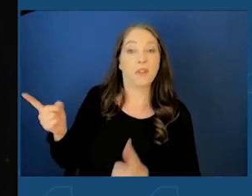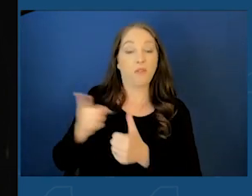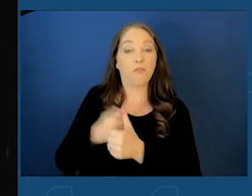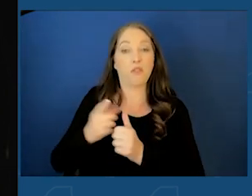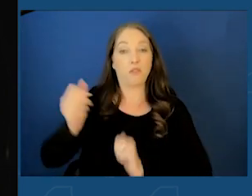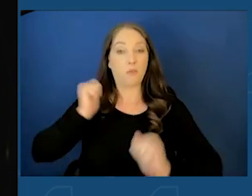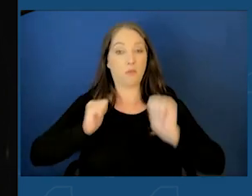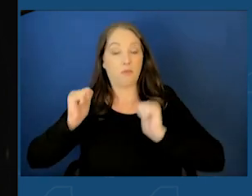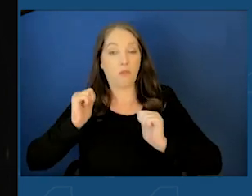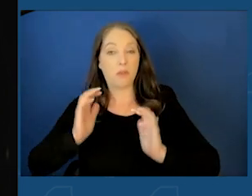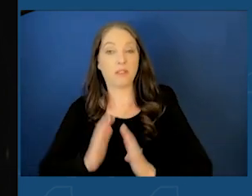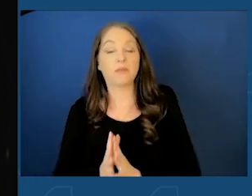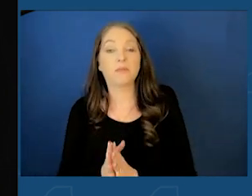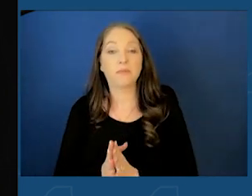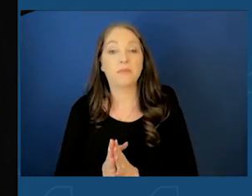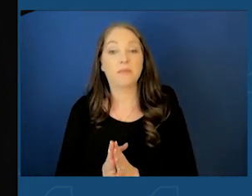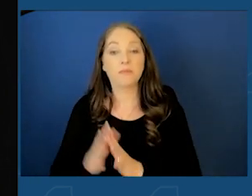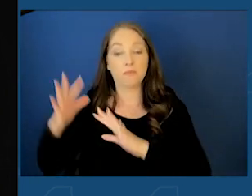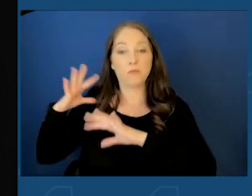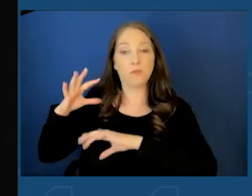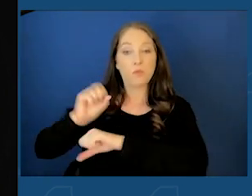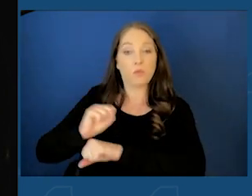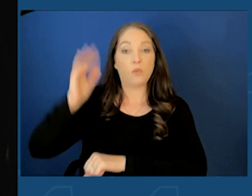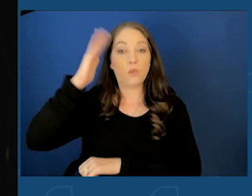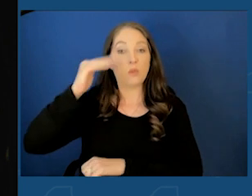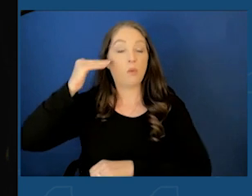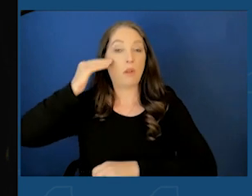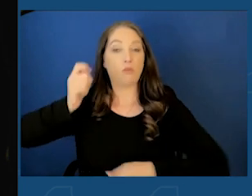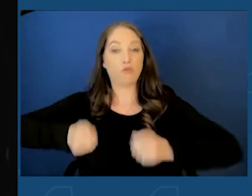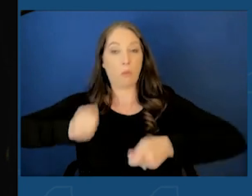the traditional Korean drummer.